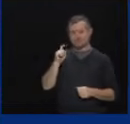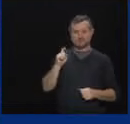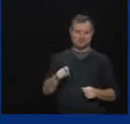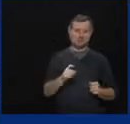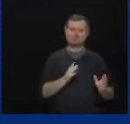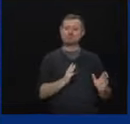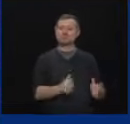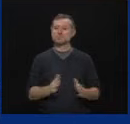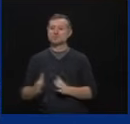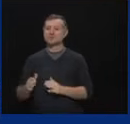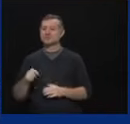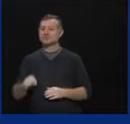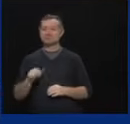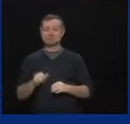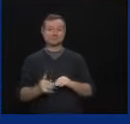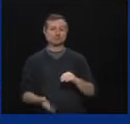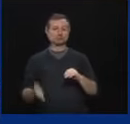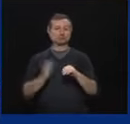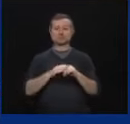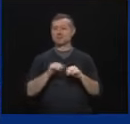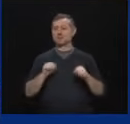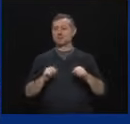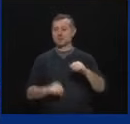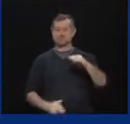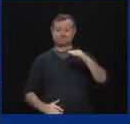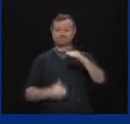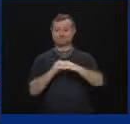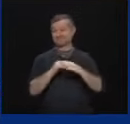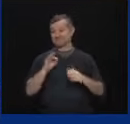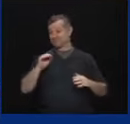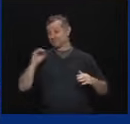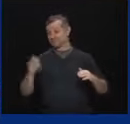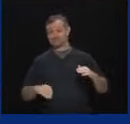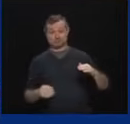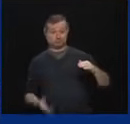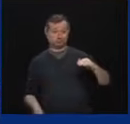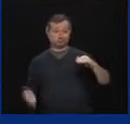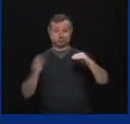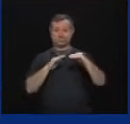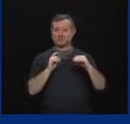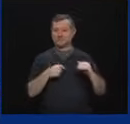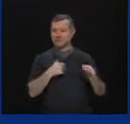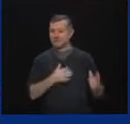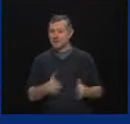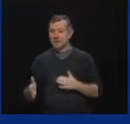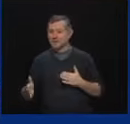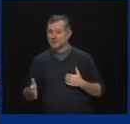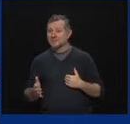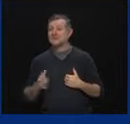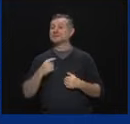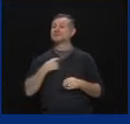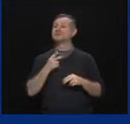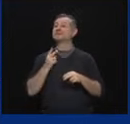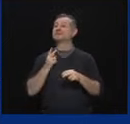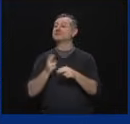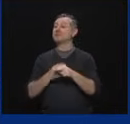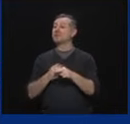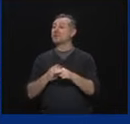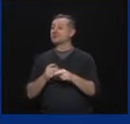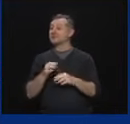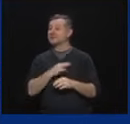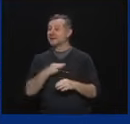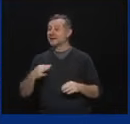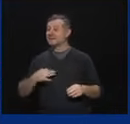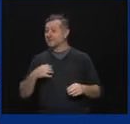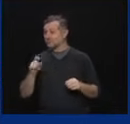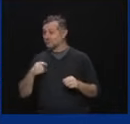by 50%. They still have those plans, and they're supposed to have temporary staffing plans available. And maybe it's incumbent upon us